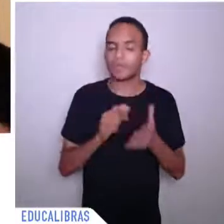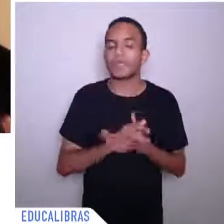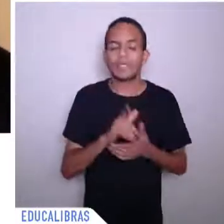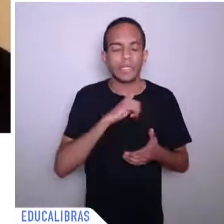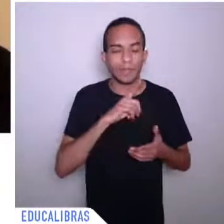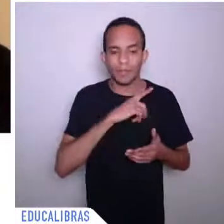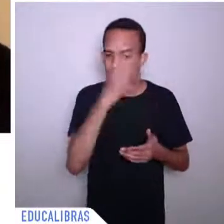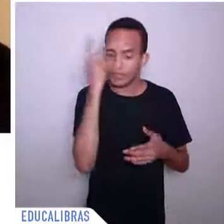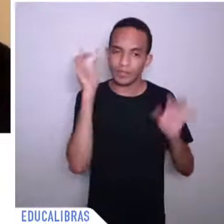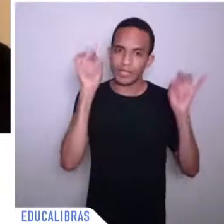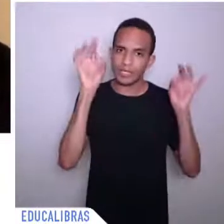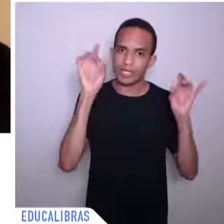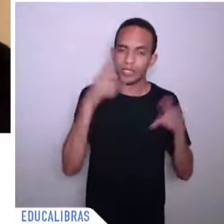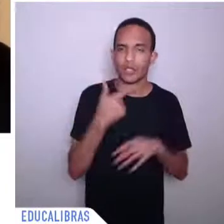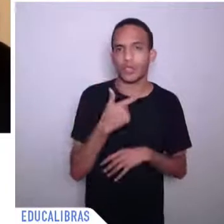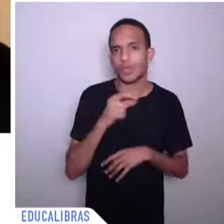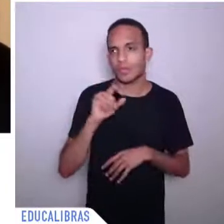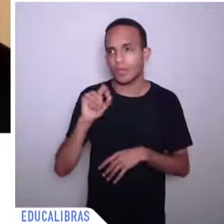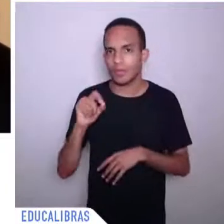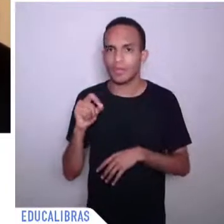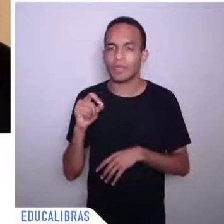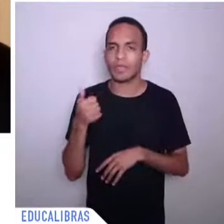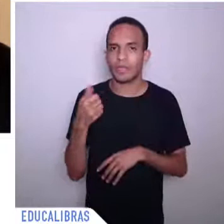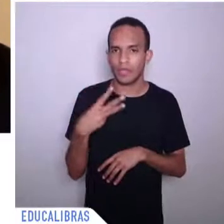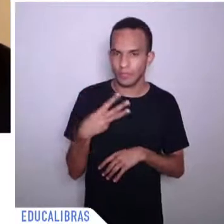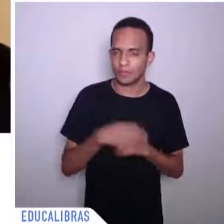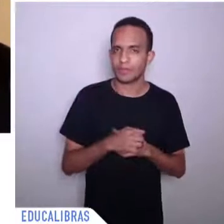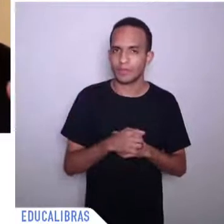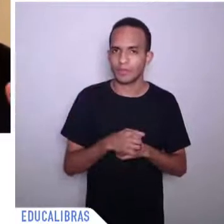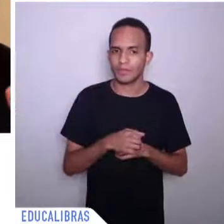tree. We have specialists in this panel.